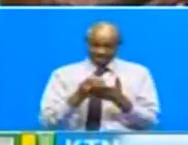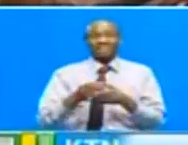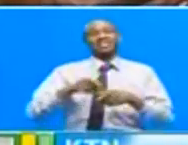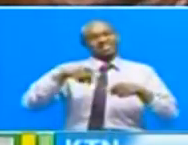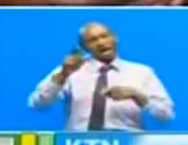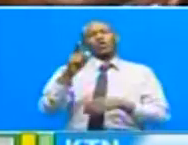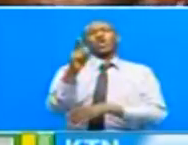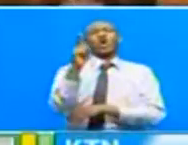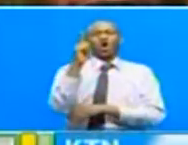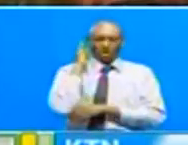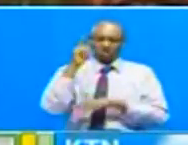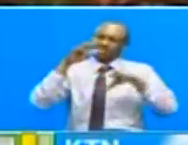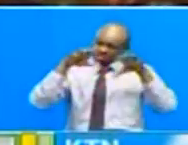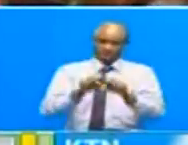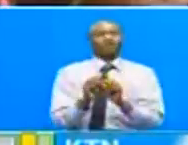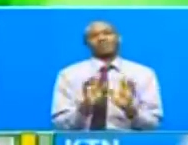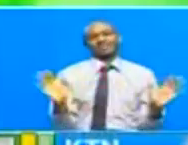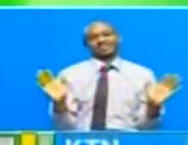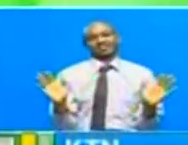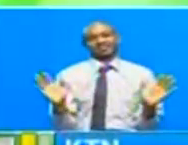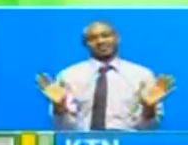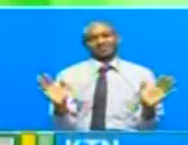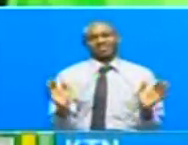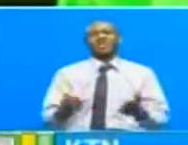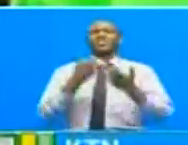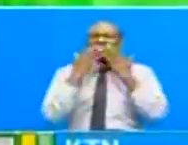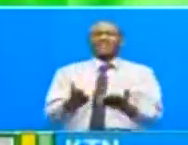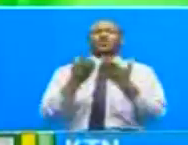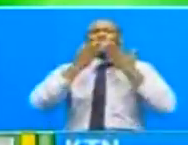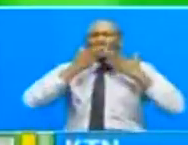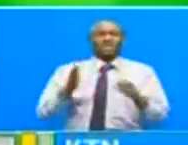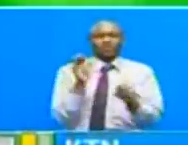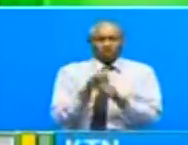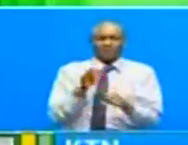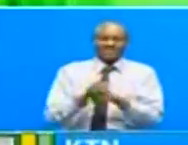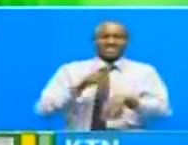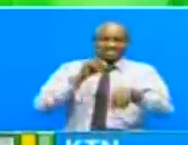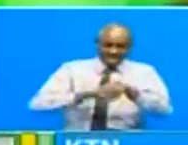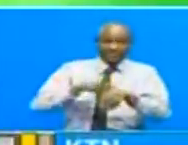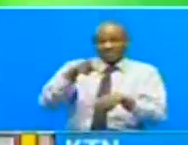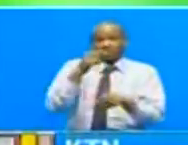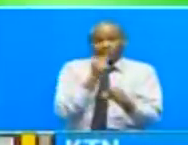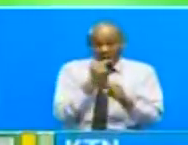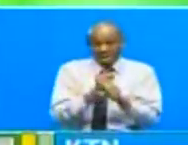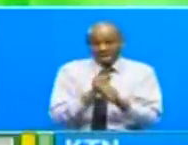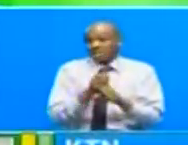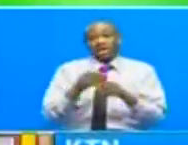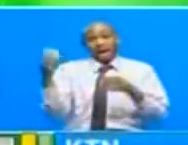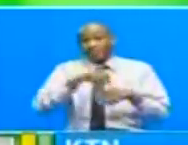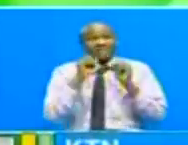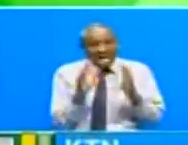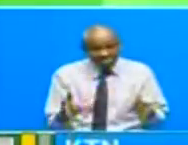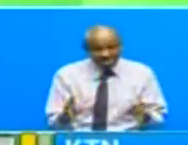let the legal procedure be taken. Shukrani kwake. Wakati hii kazi bado ikuwa na